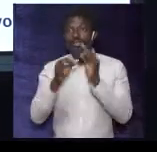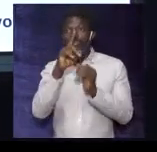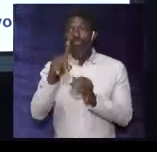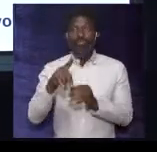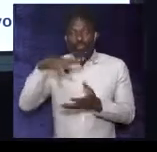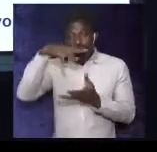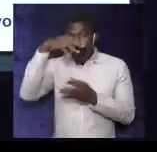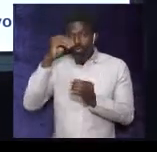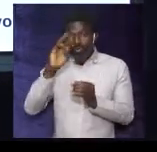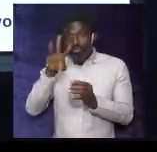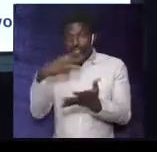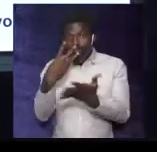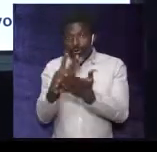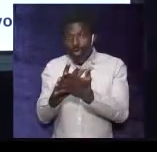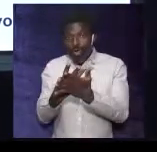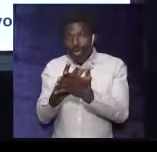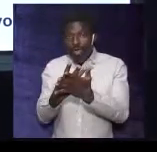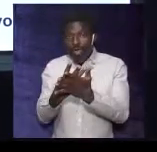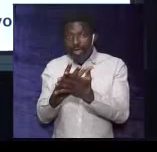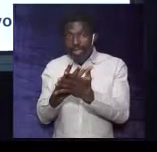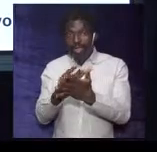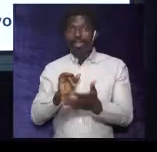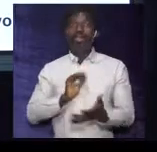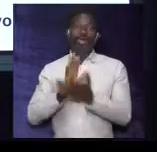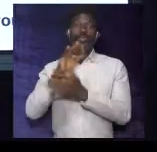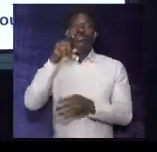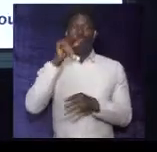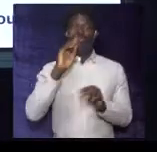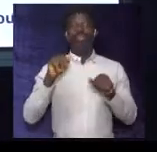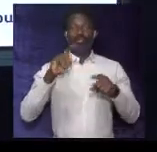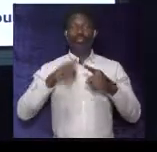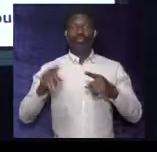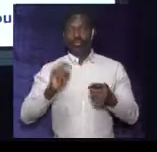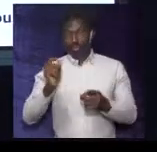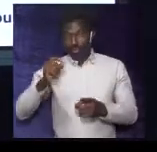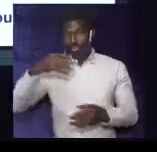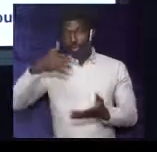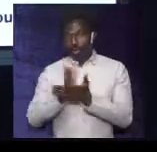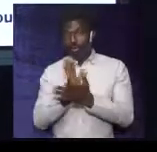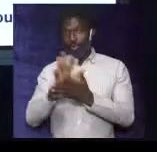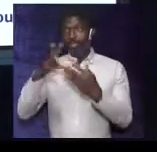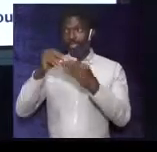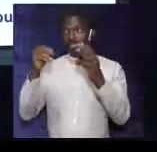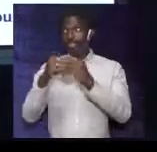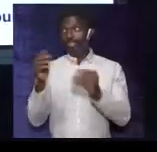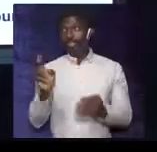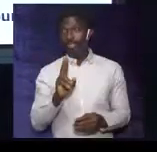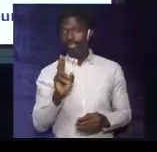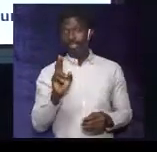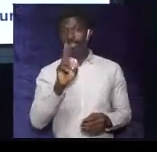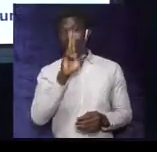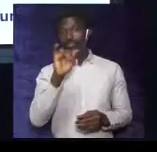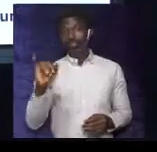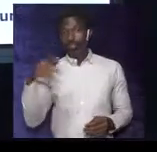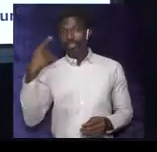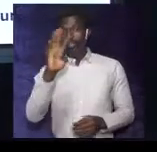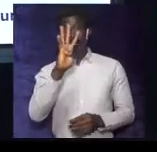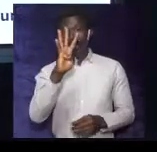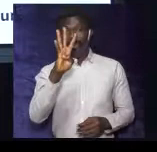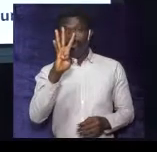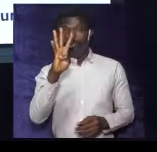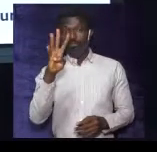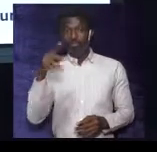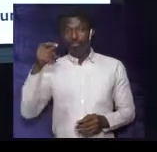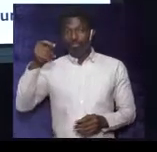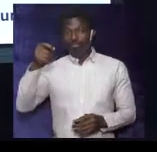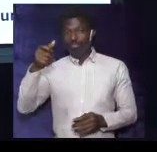through your exams if you study well. I believe you were able to write correct sentences